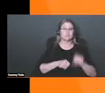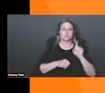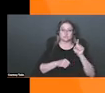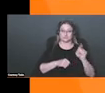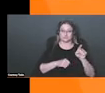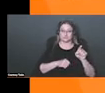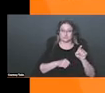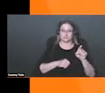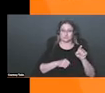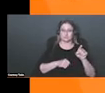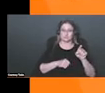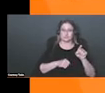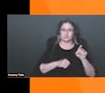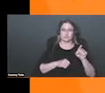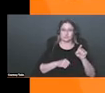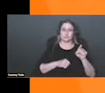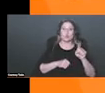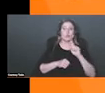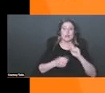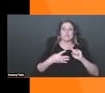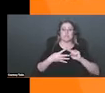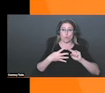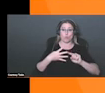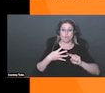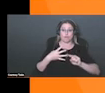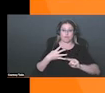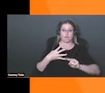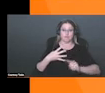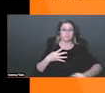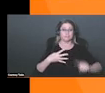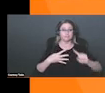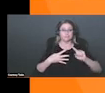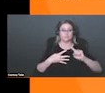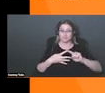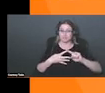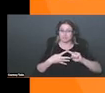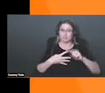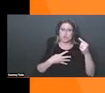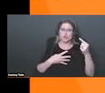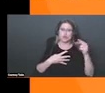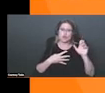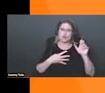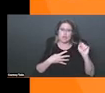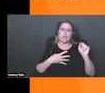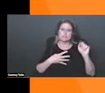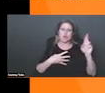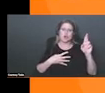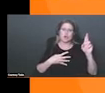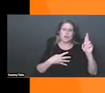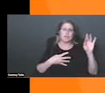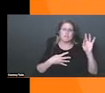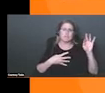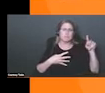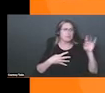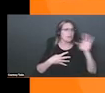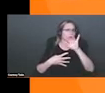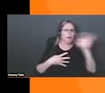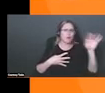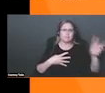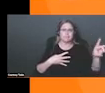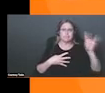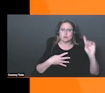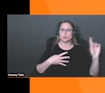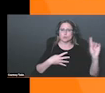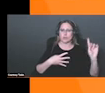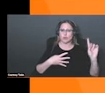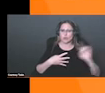and proposal process, there's four of them. There's the finding the grants and the RFPs. So where you find